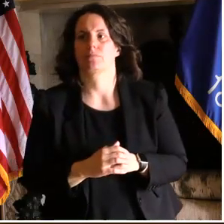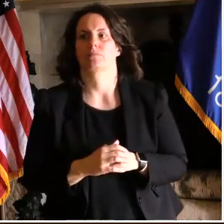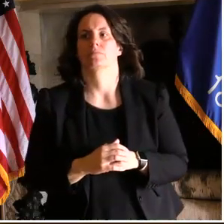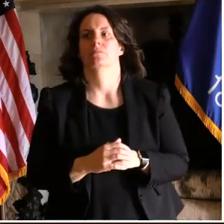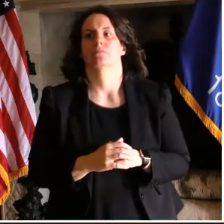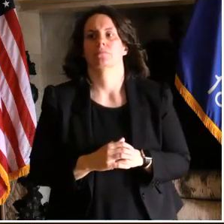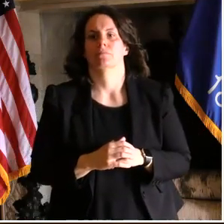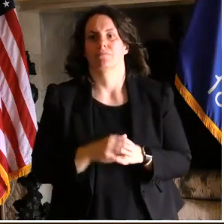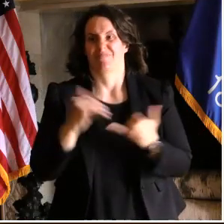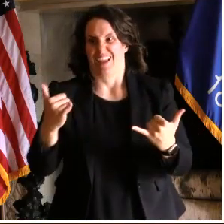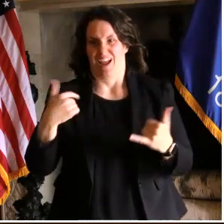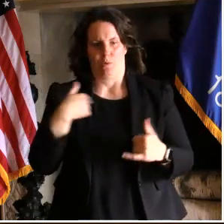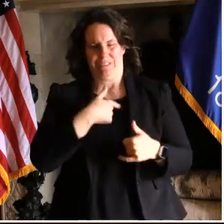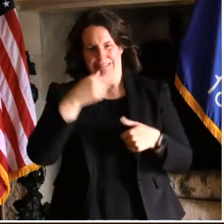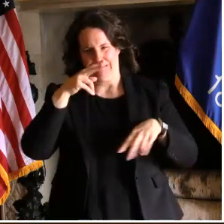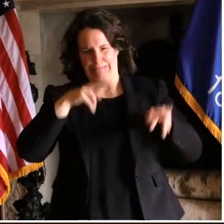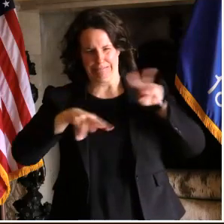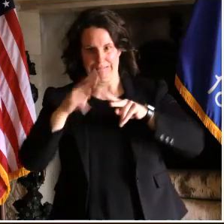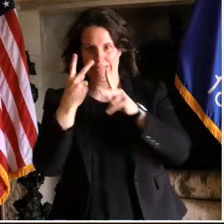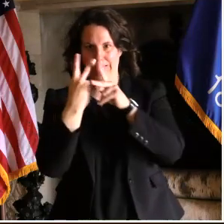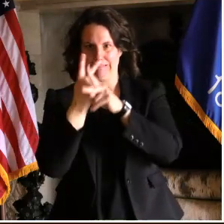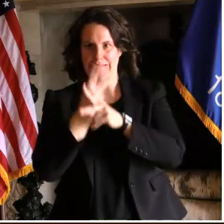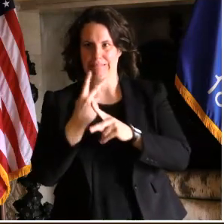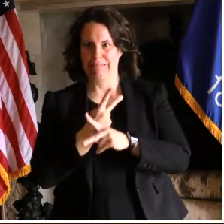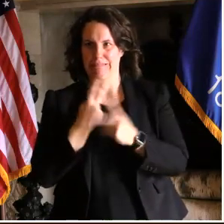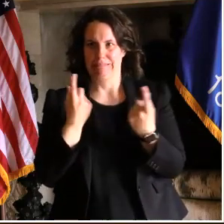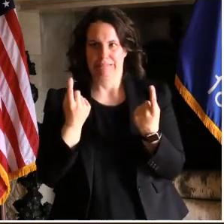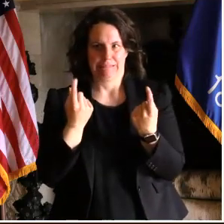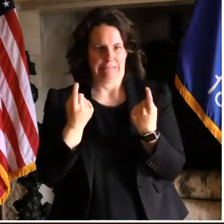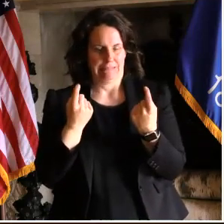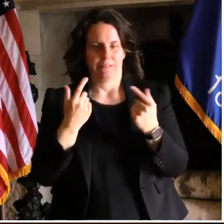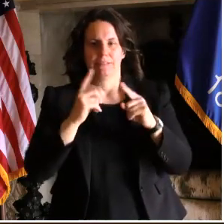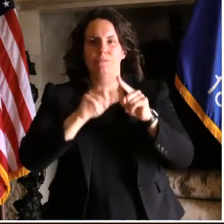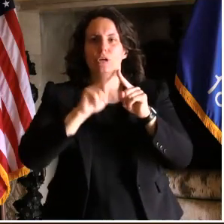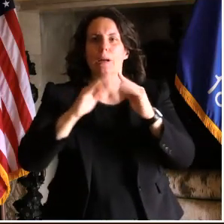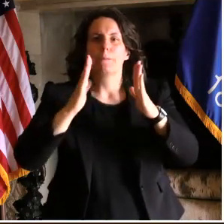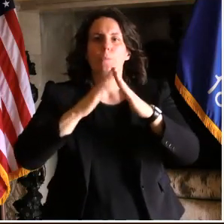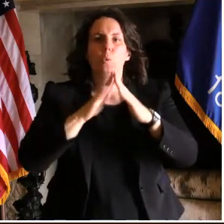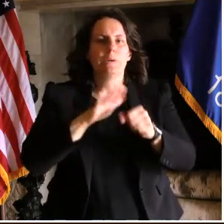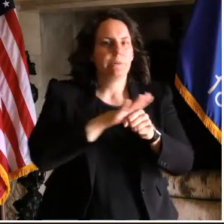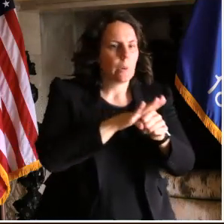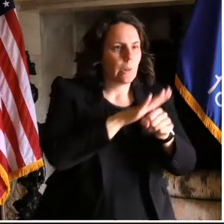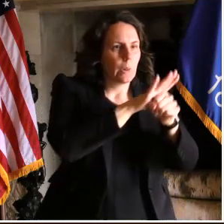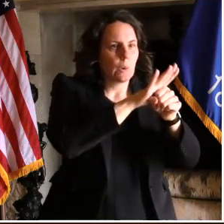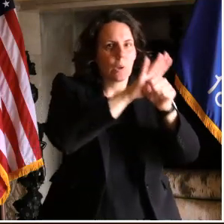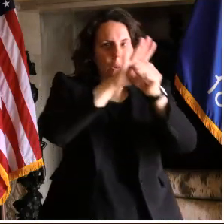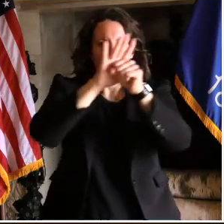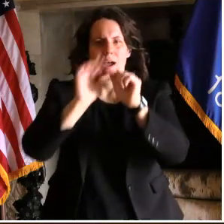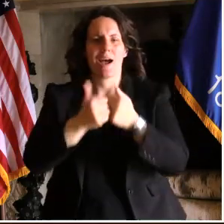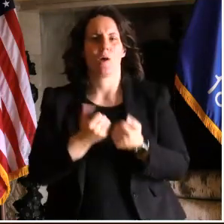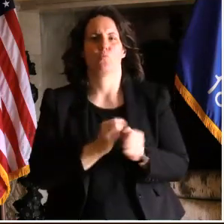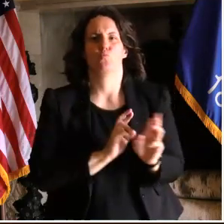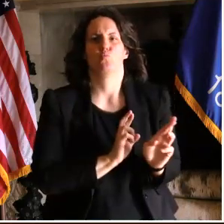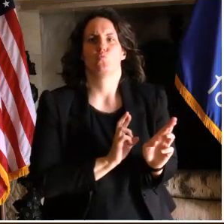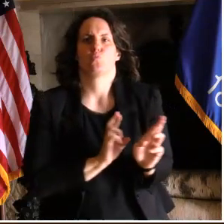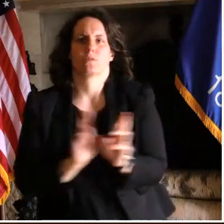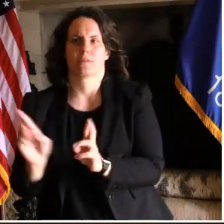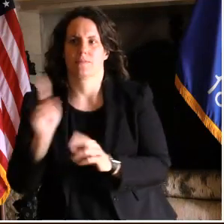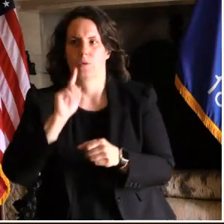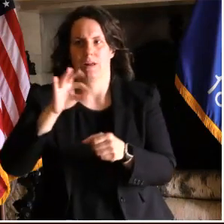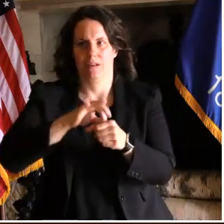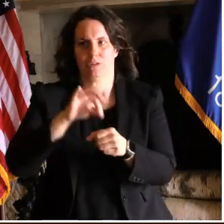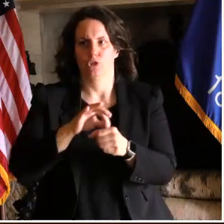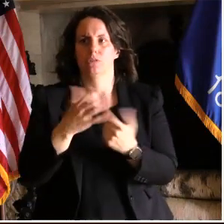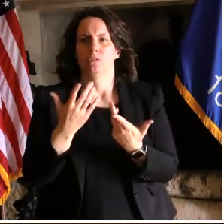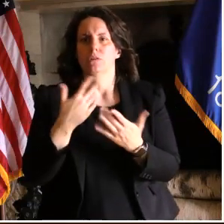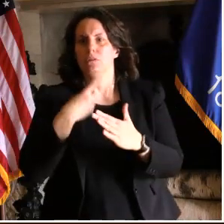doing with all municipalities and the Election Commission to make sure that the place is safe, the